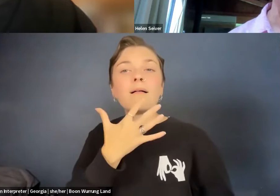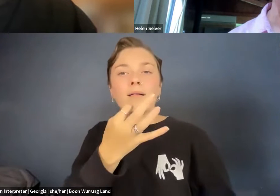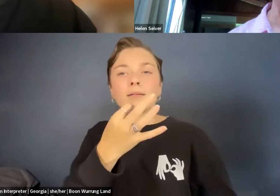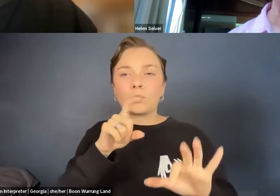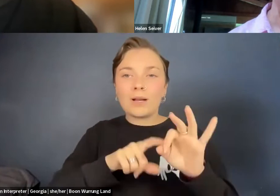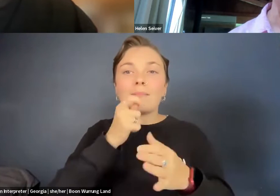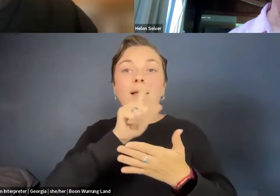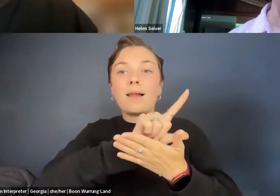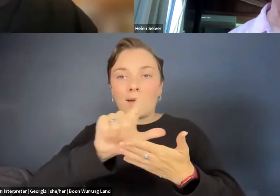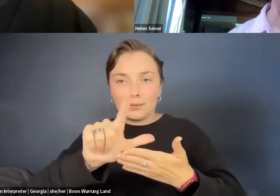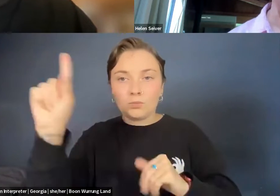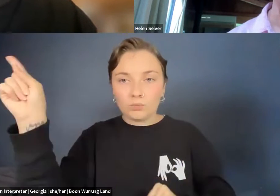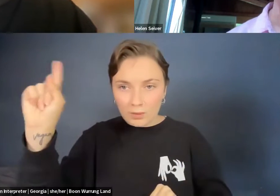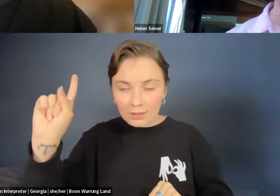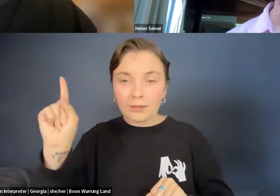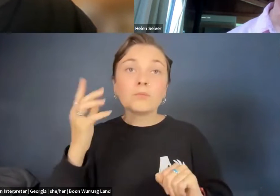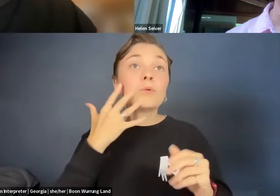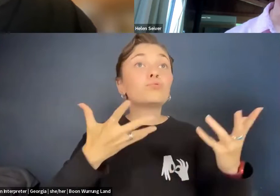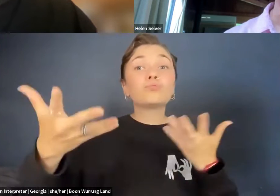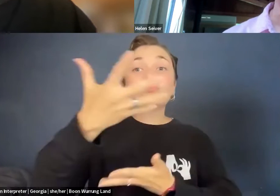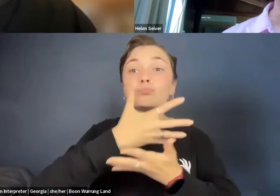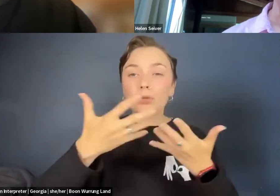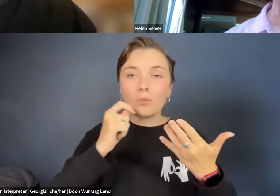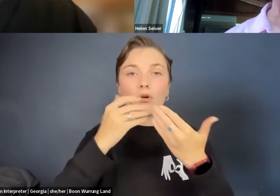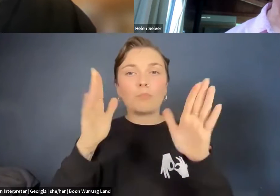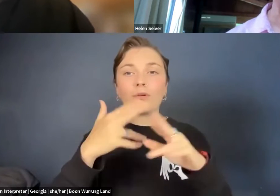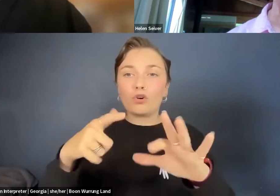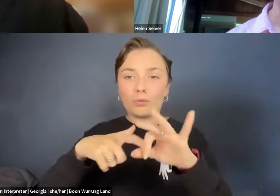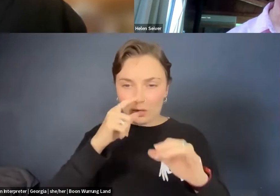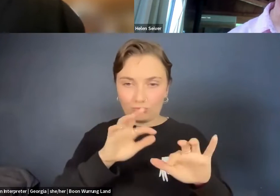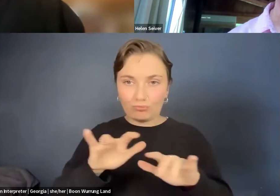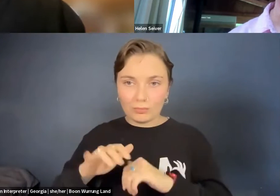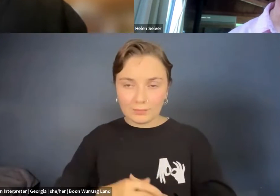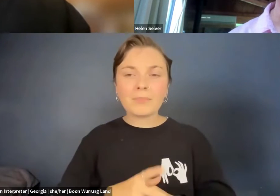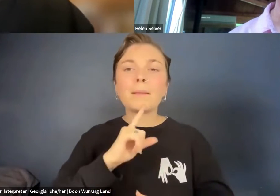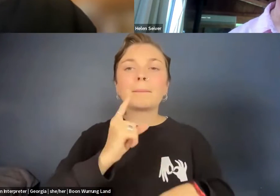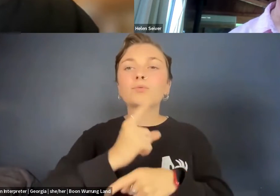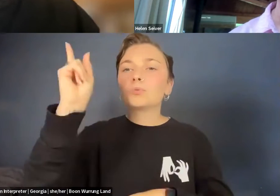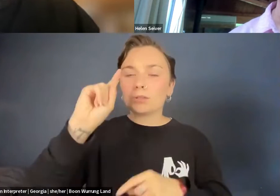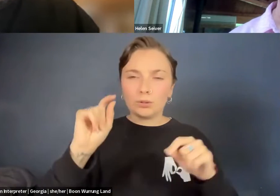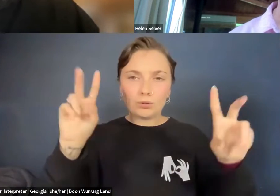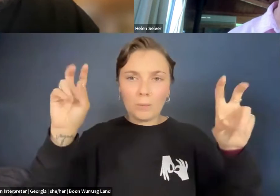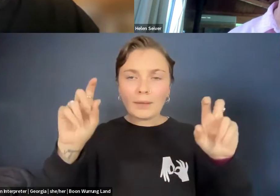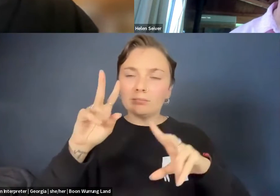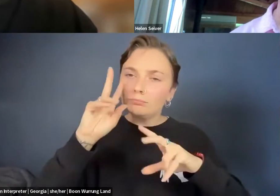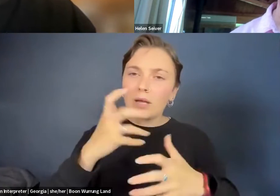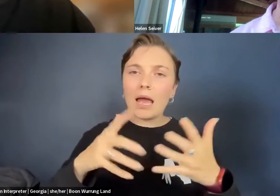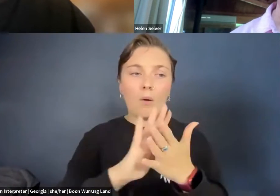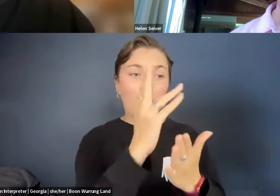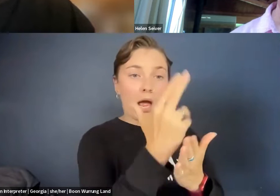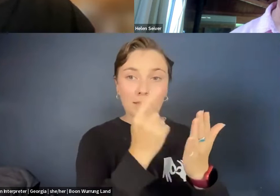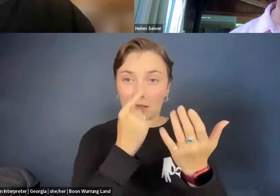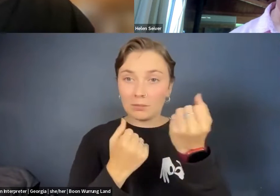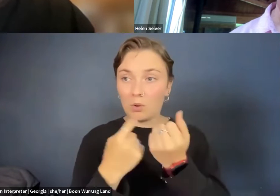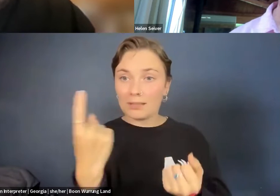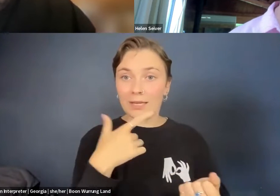later in the session as the conversation opens up. As I mentioned, today's topic is exploring how art can support us in